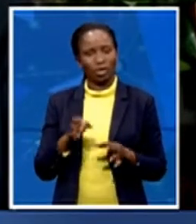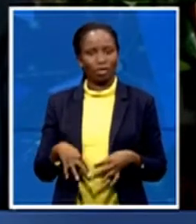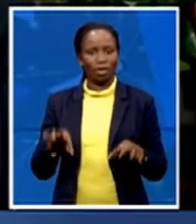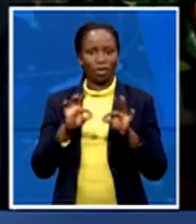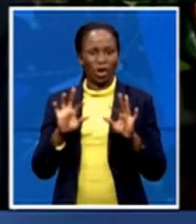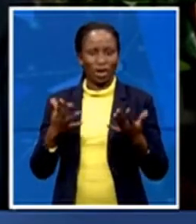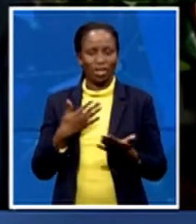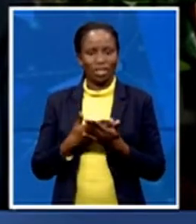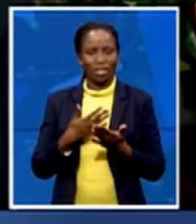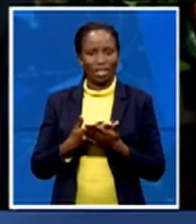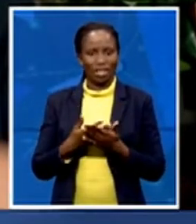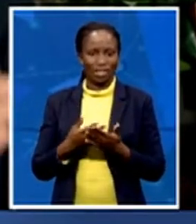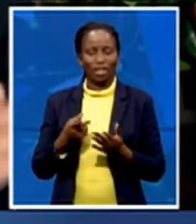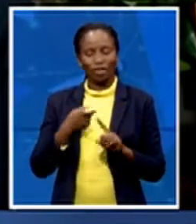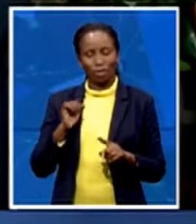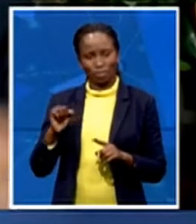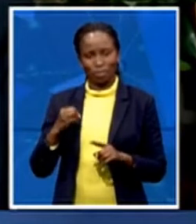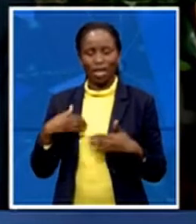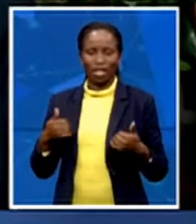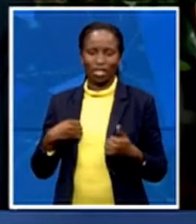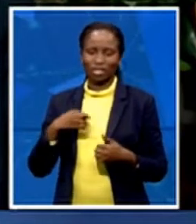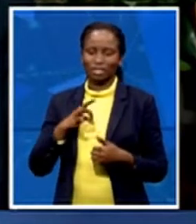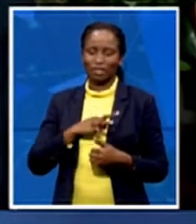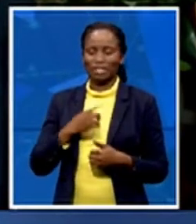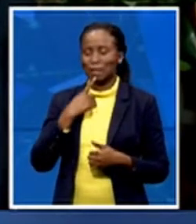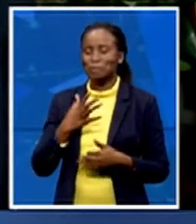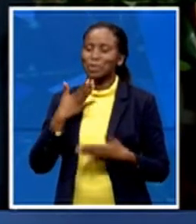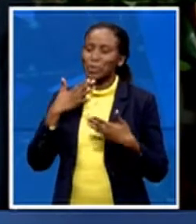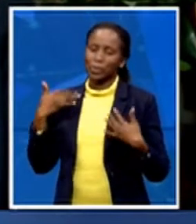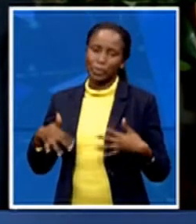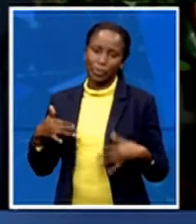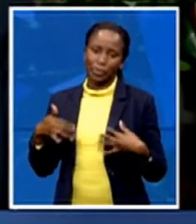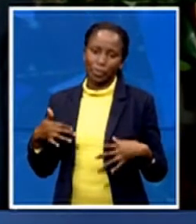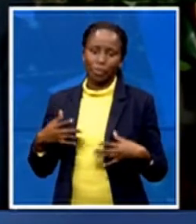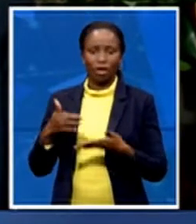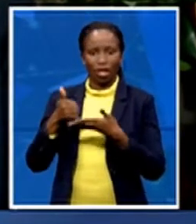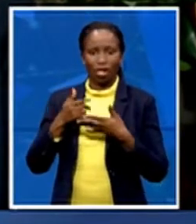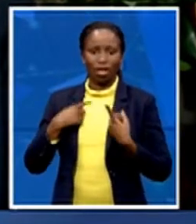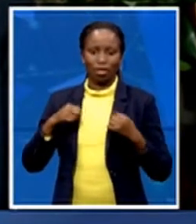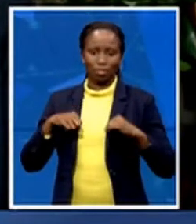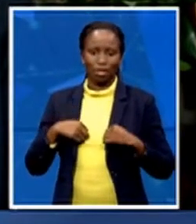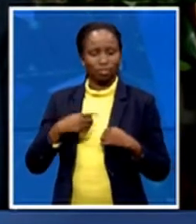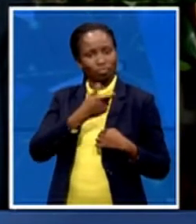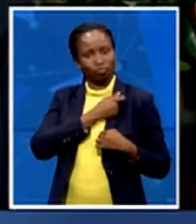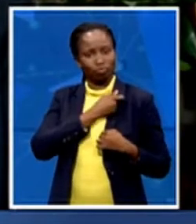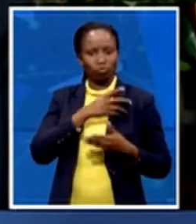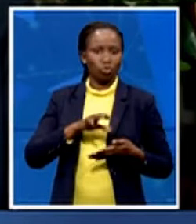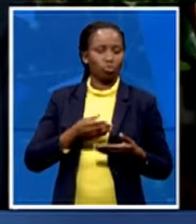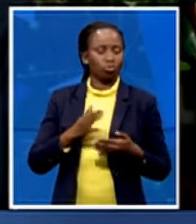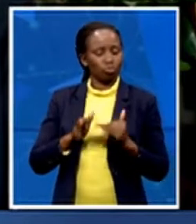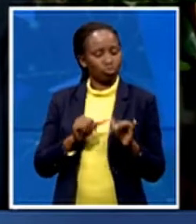you very much for what you're doing in helping us get the ramping up of vaccines and making sure that our citizens